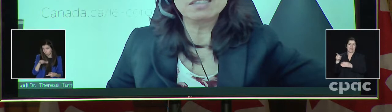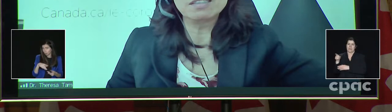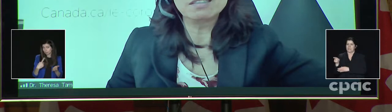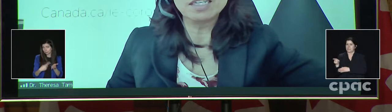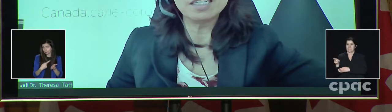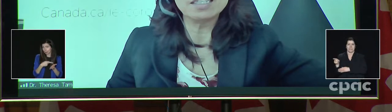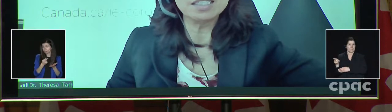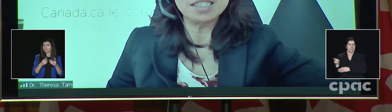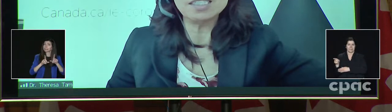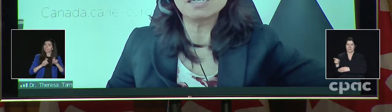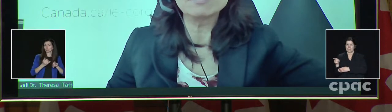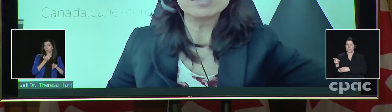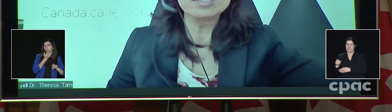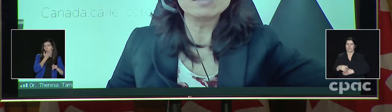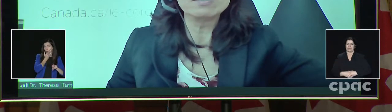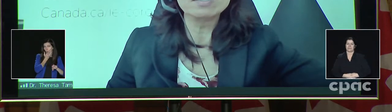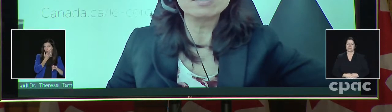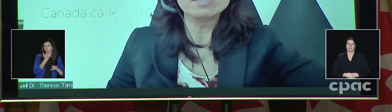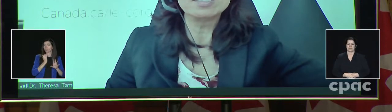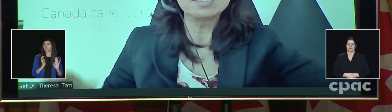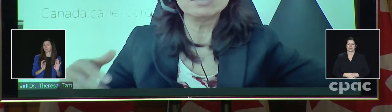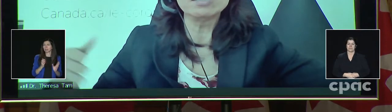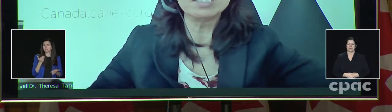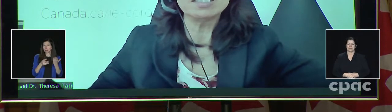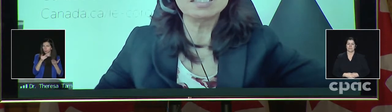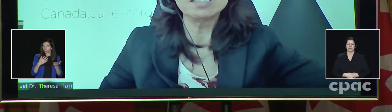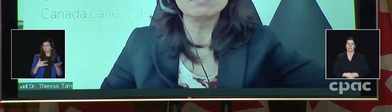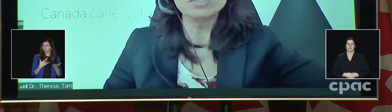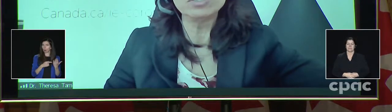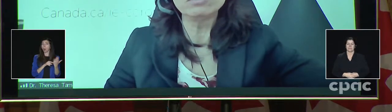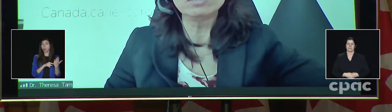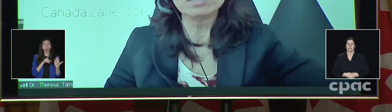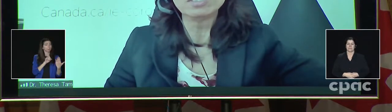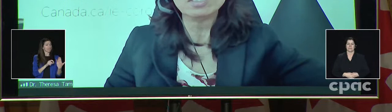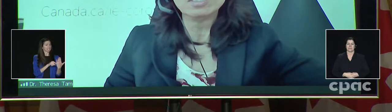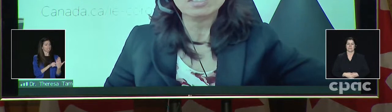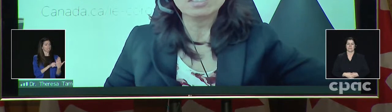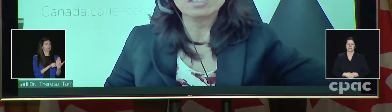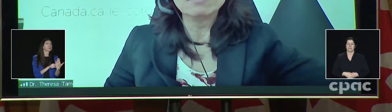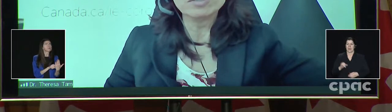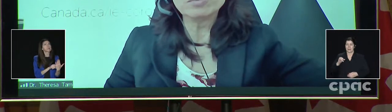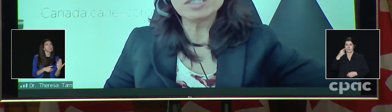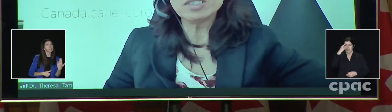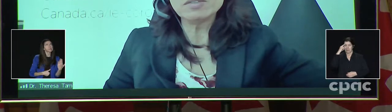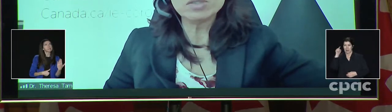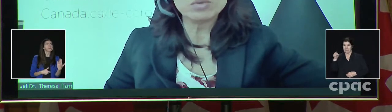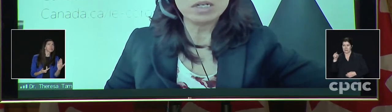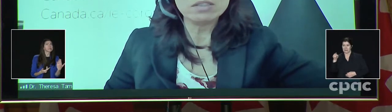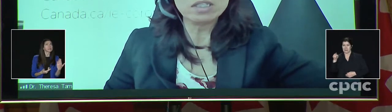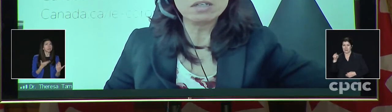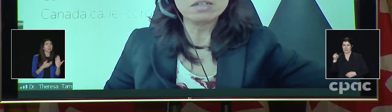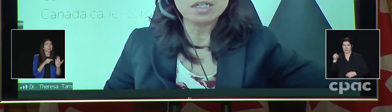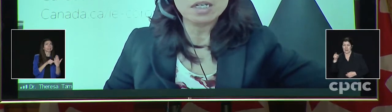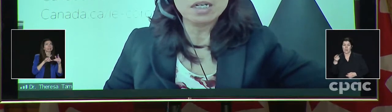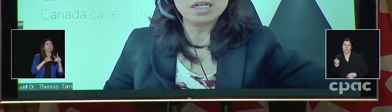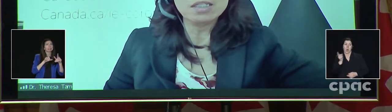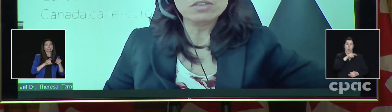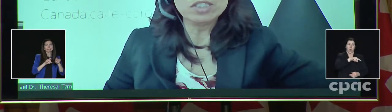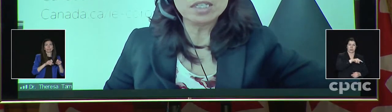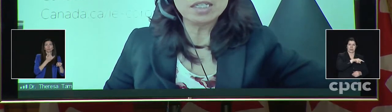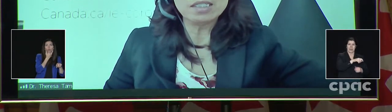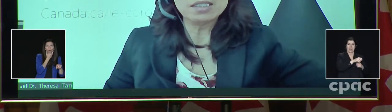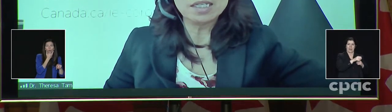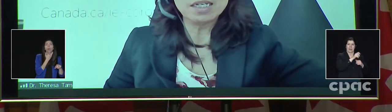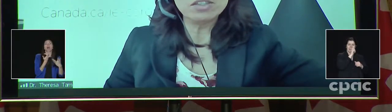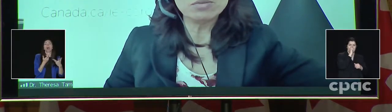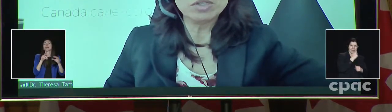need to get another test after the serial testing can reduce false positives as well. So you should